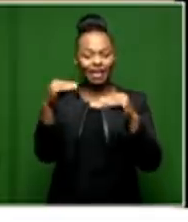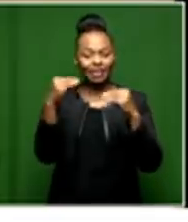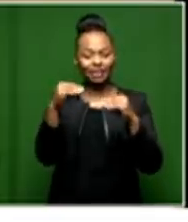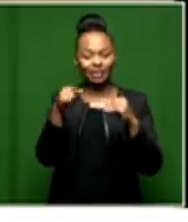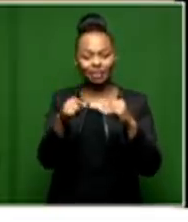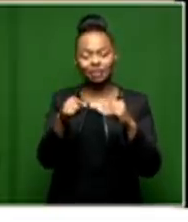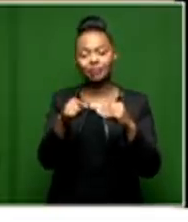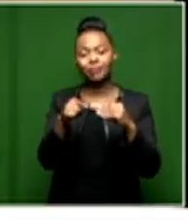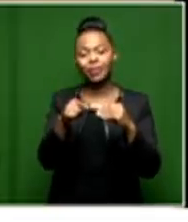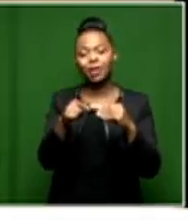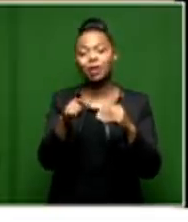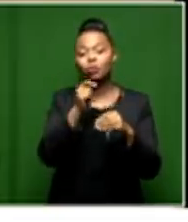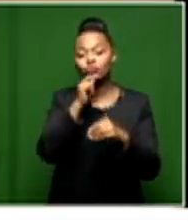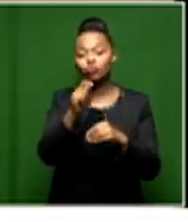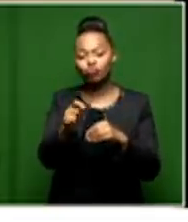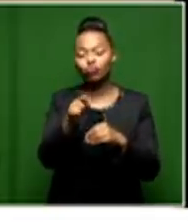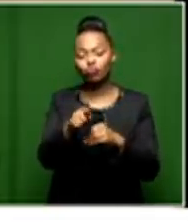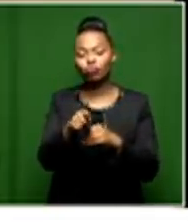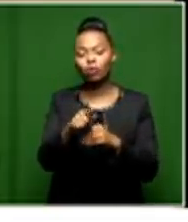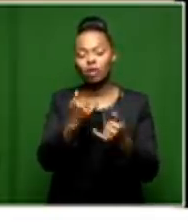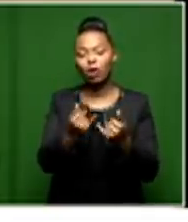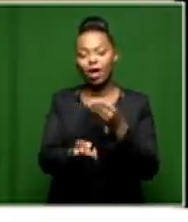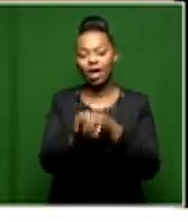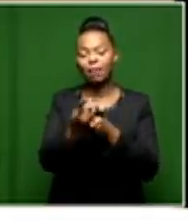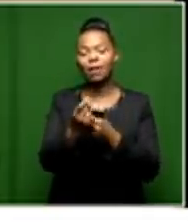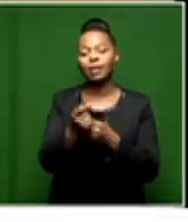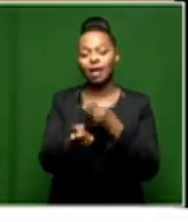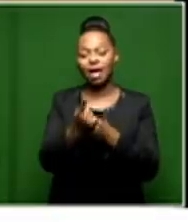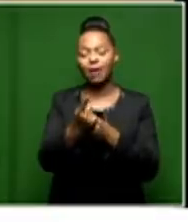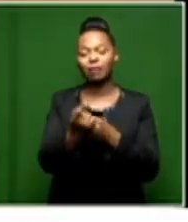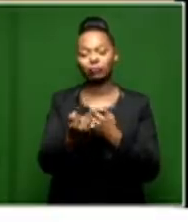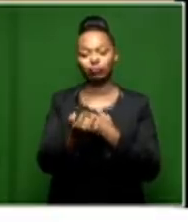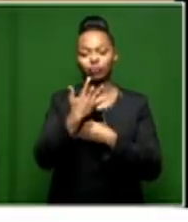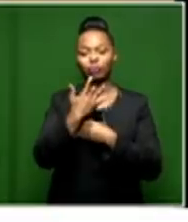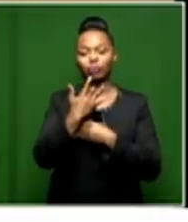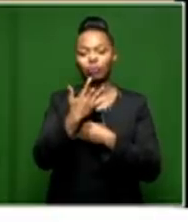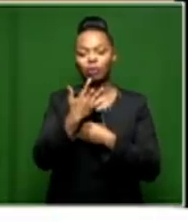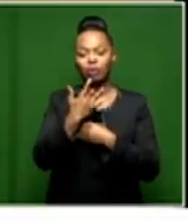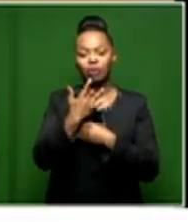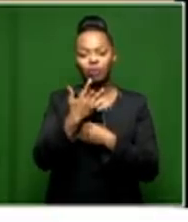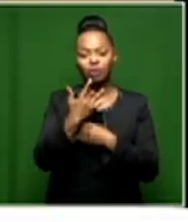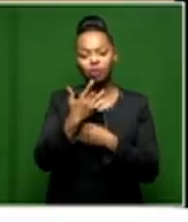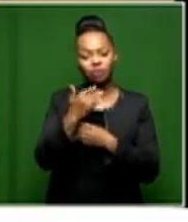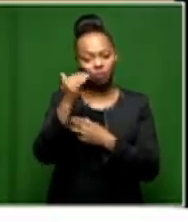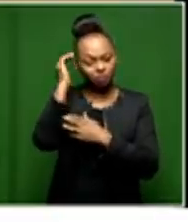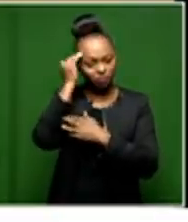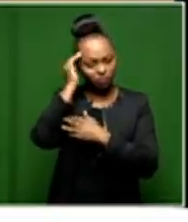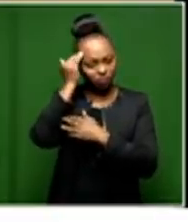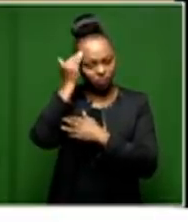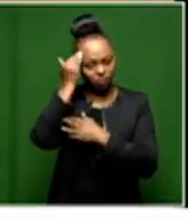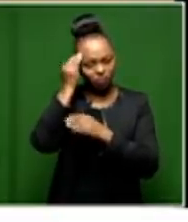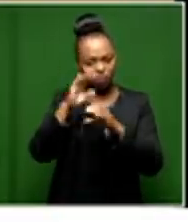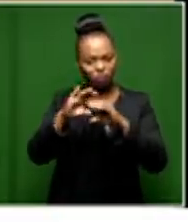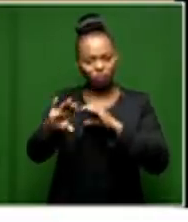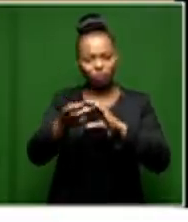causing a problem. I recently, as part of my rehab, I had an MRI scan of my brain, which was